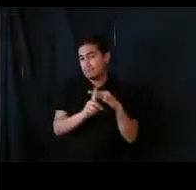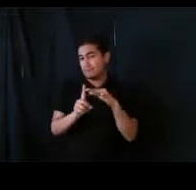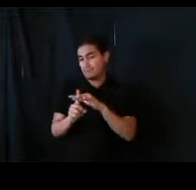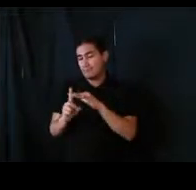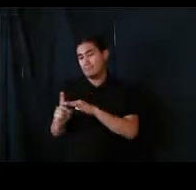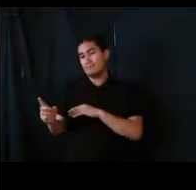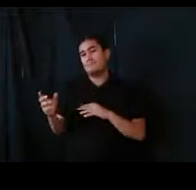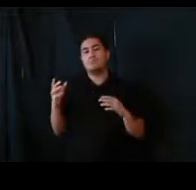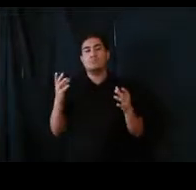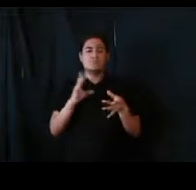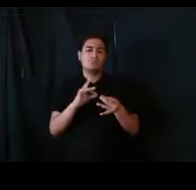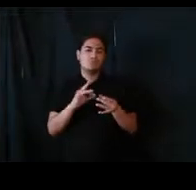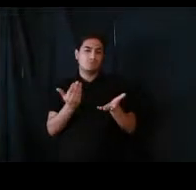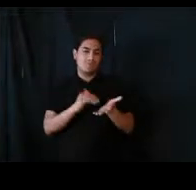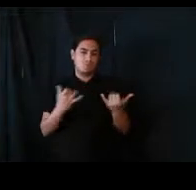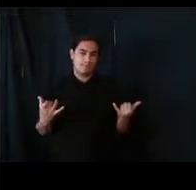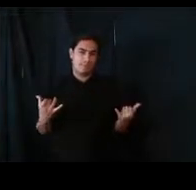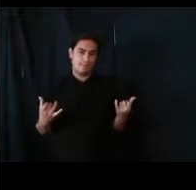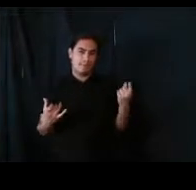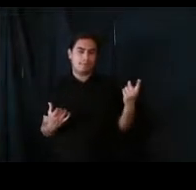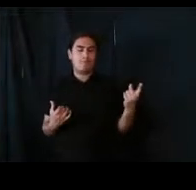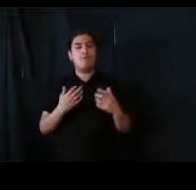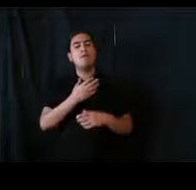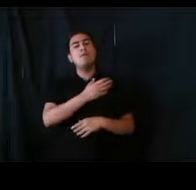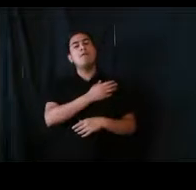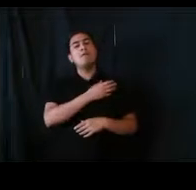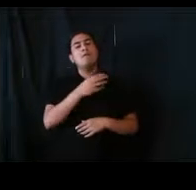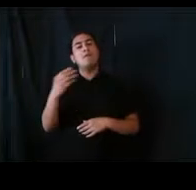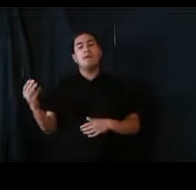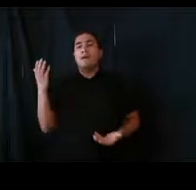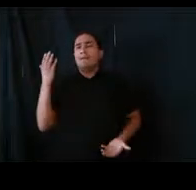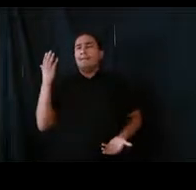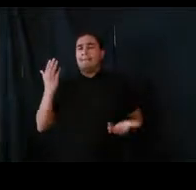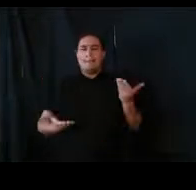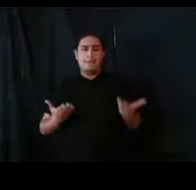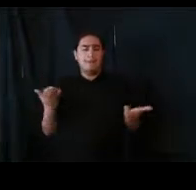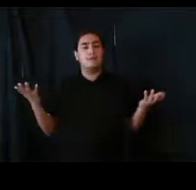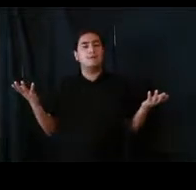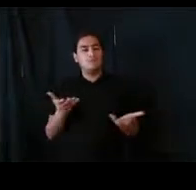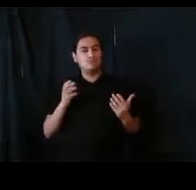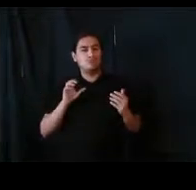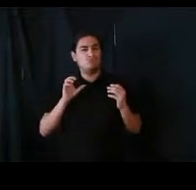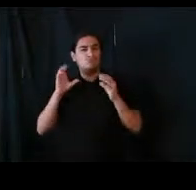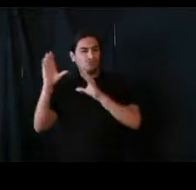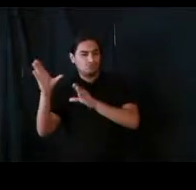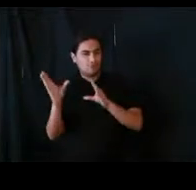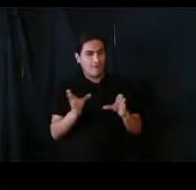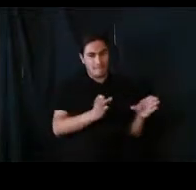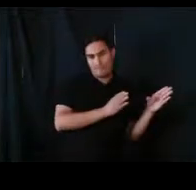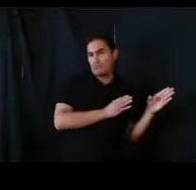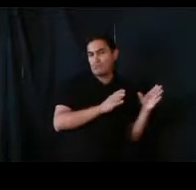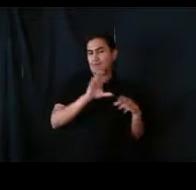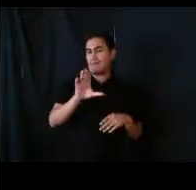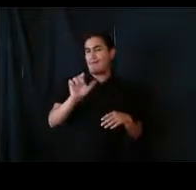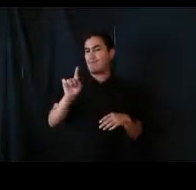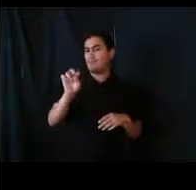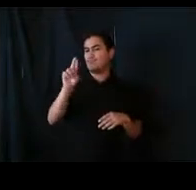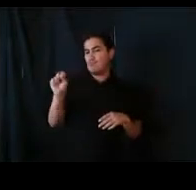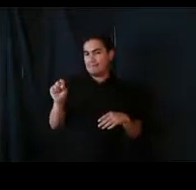mentioned today um and maybe what strategies caltrans may be looking at as a result of some of